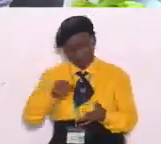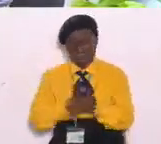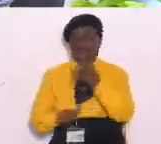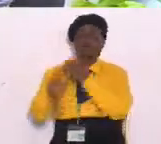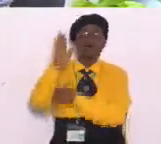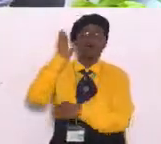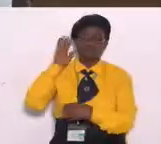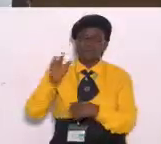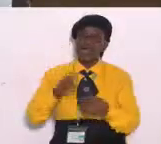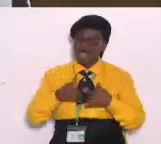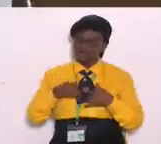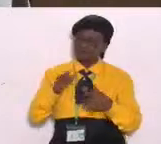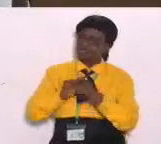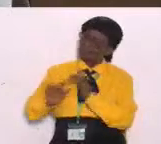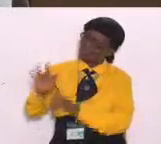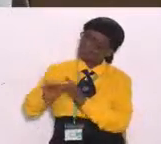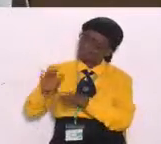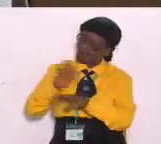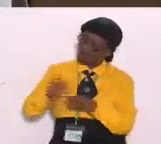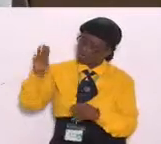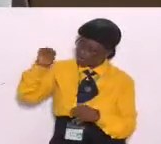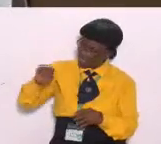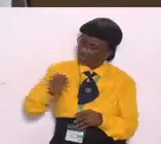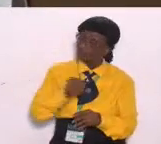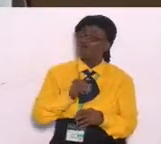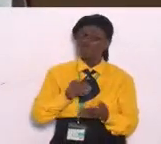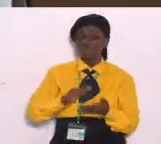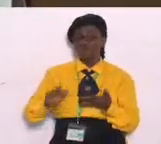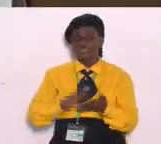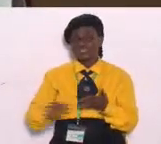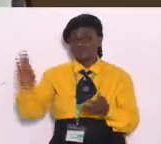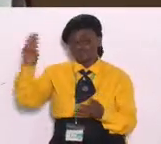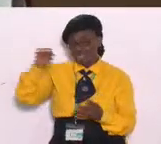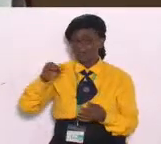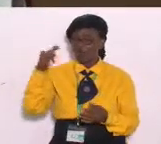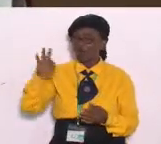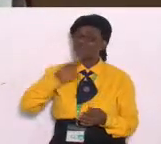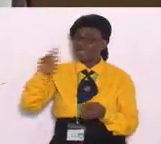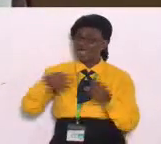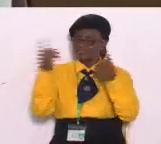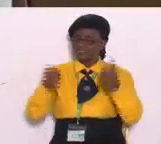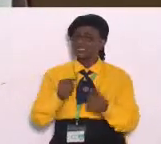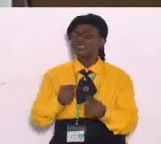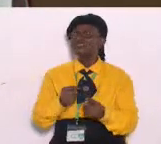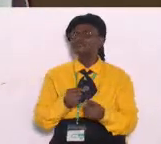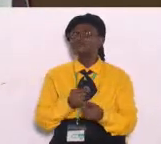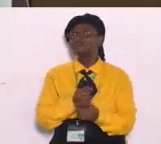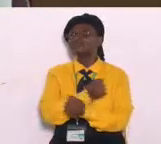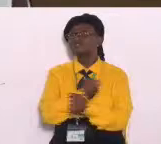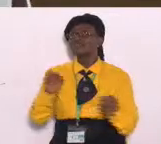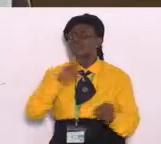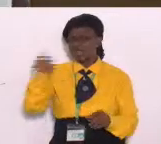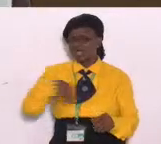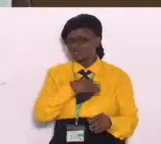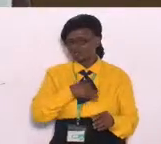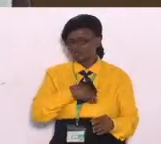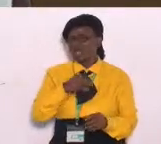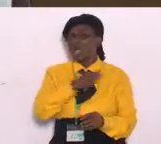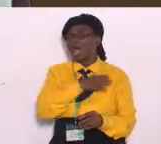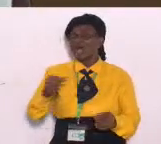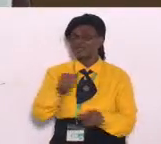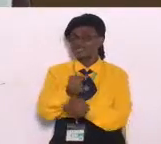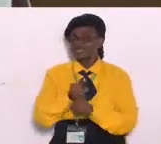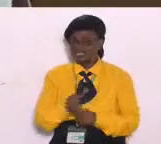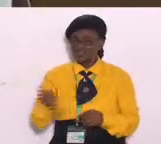to forgive all their sins, save their souls, receive them into the family of God.